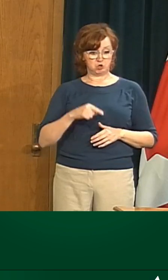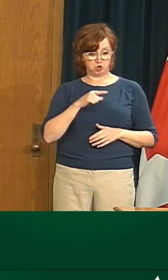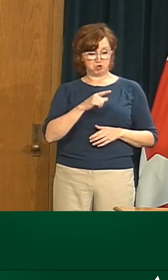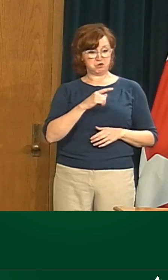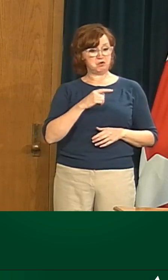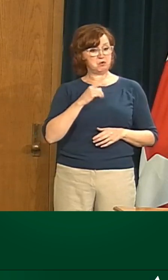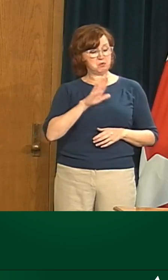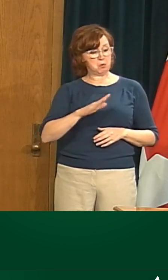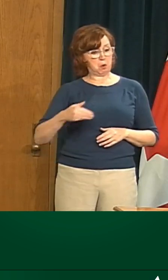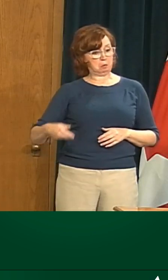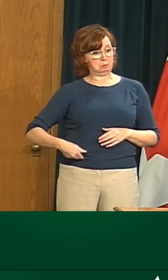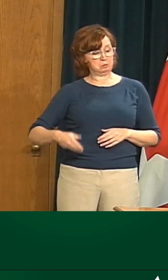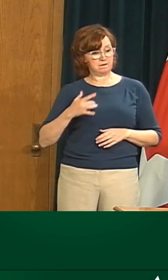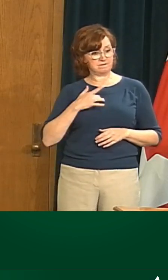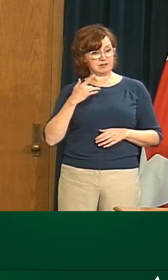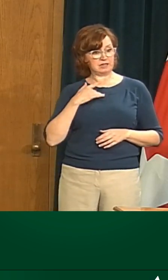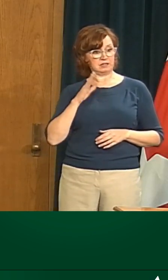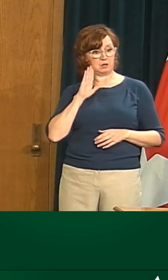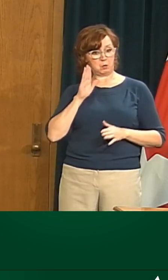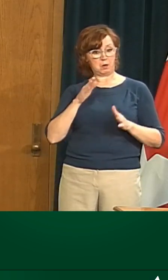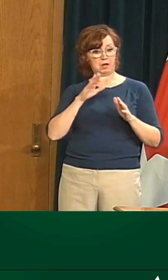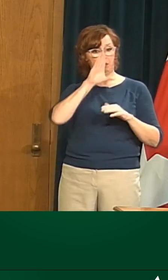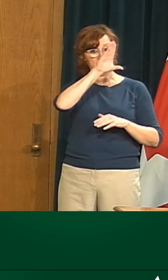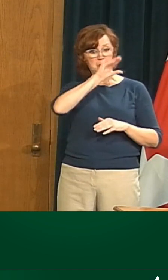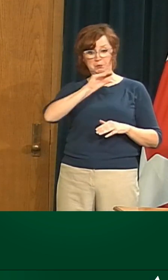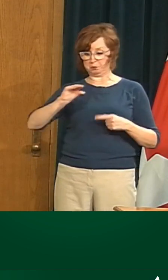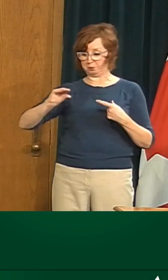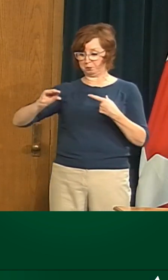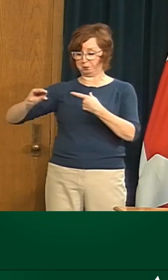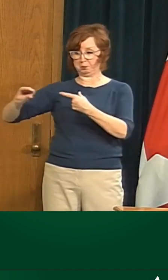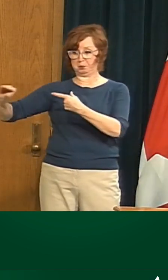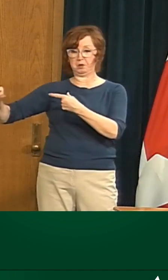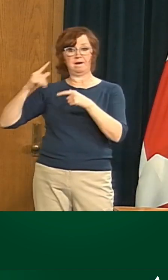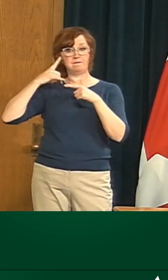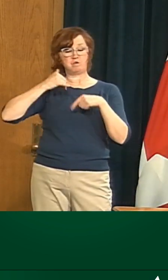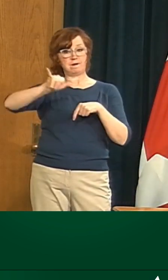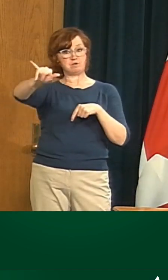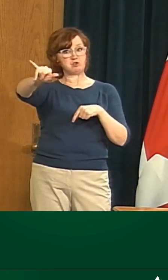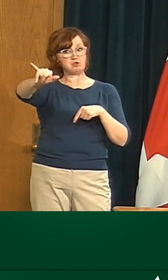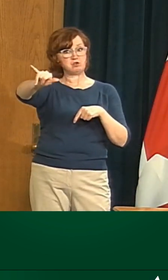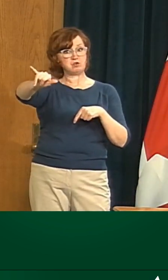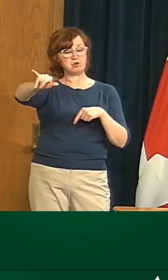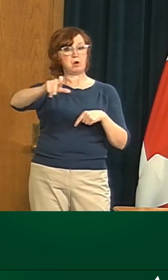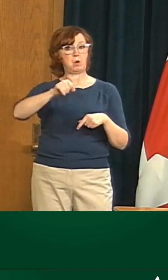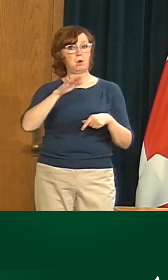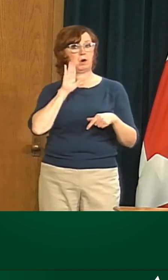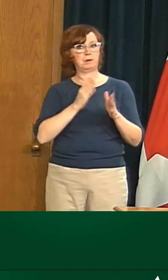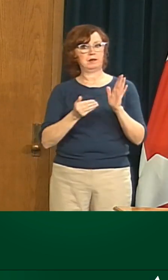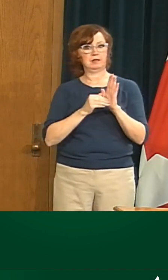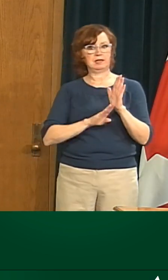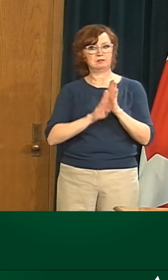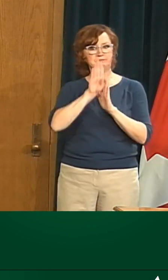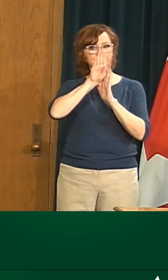actively expecting further growth? So obviously the